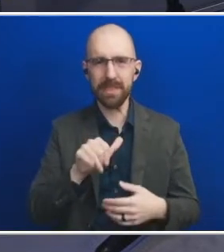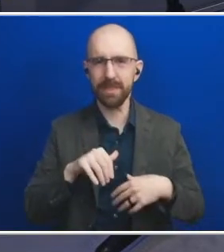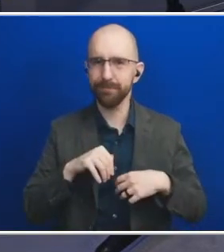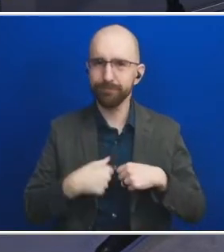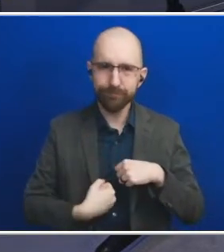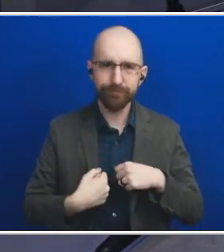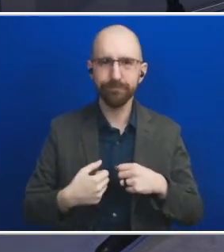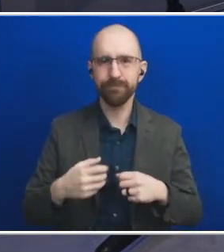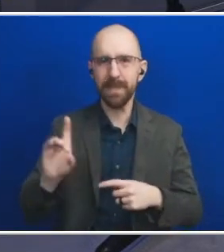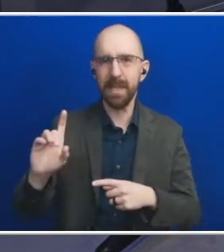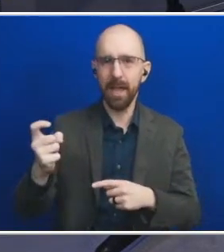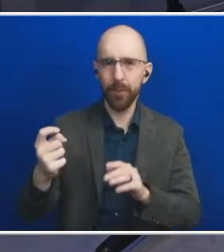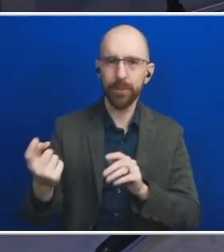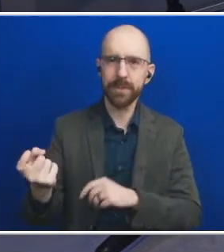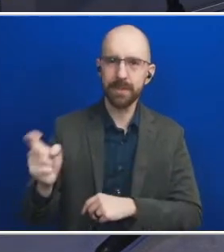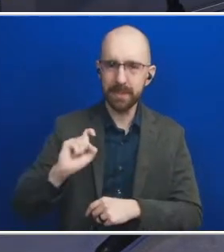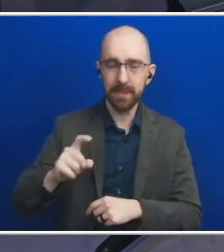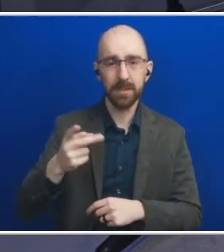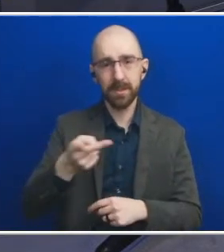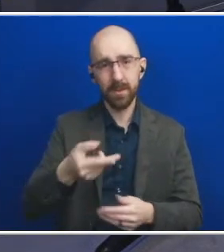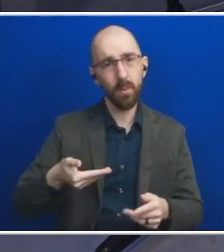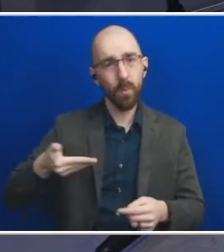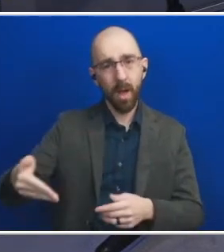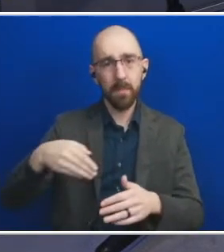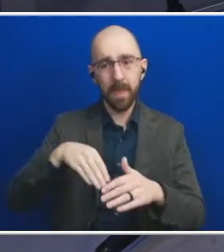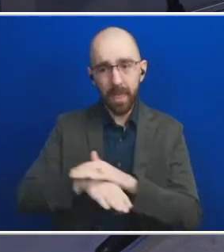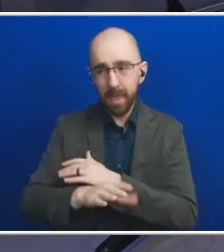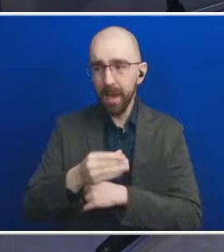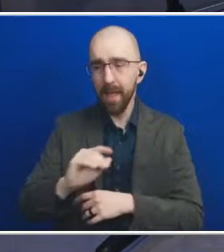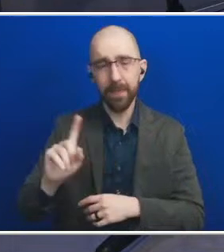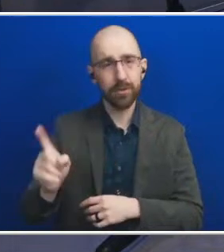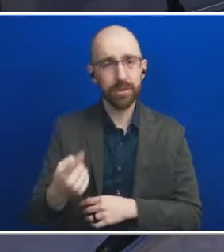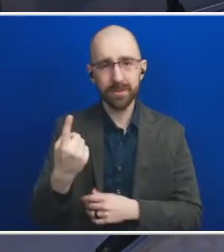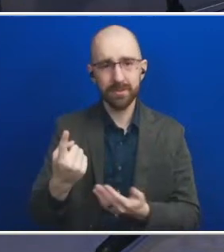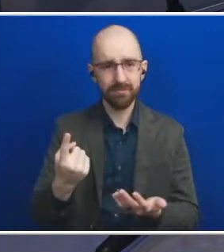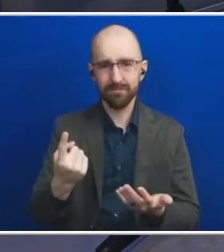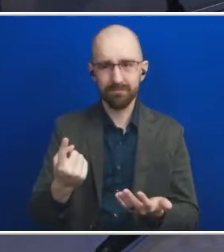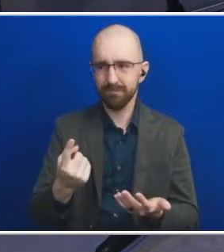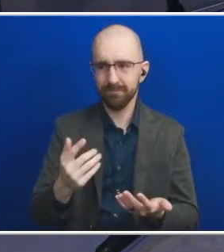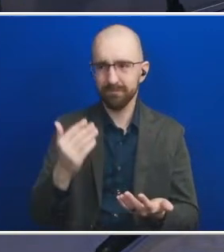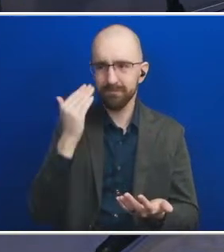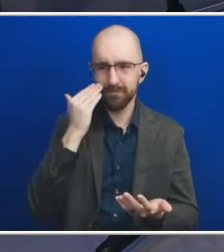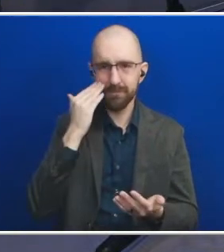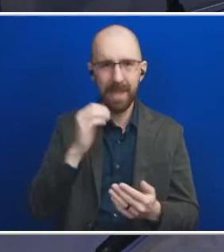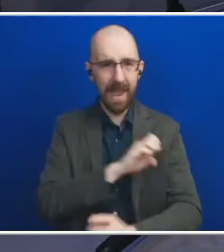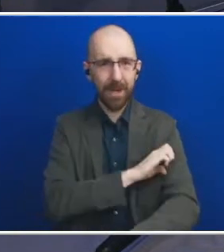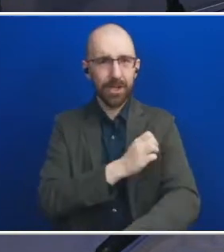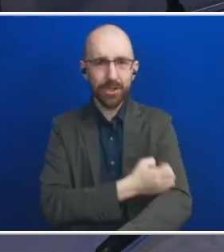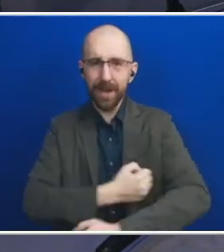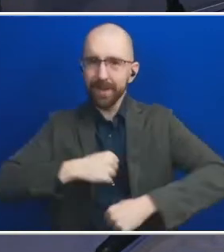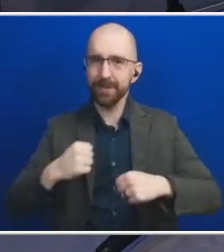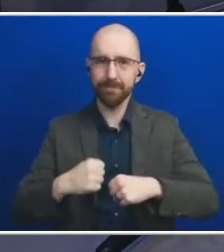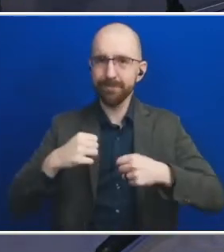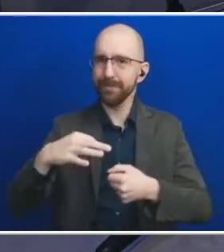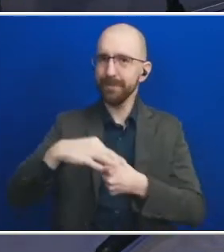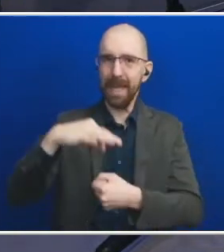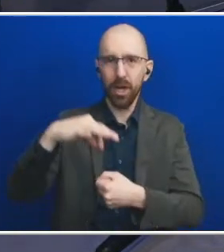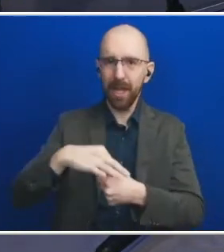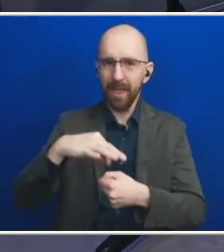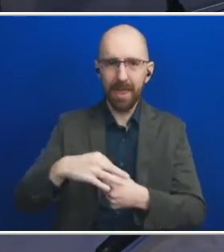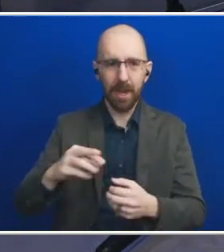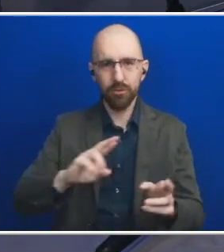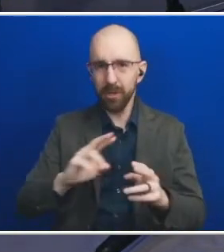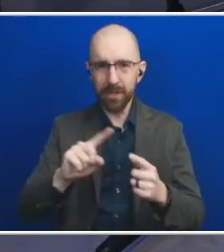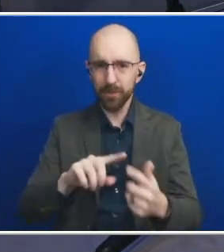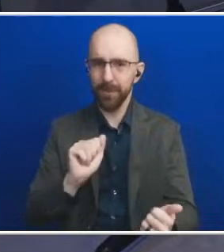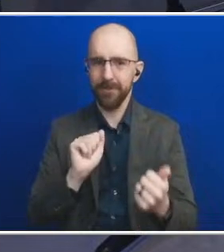And these two welcome us in, and they're just you're just energetic and lots of spirit and just ready to face this head on.